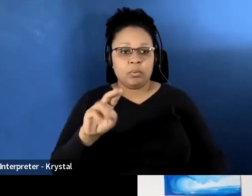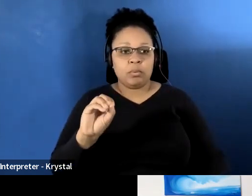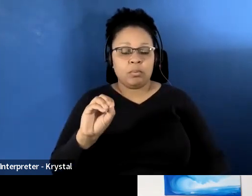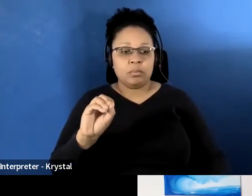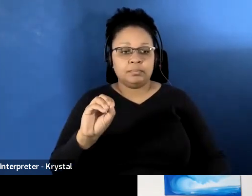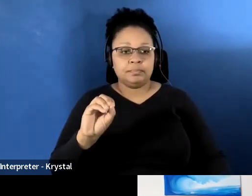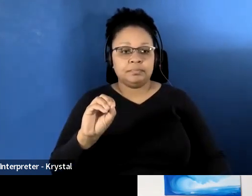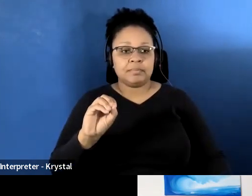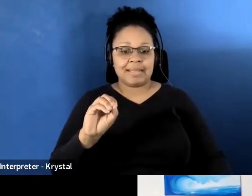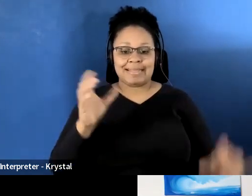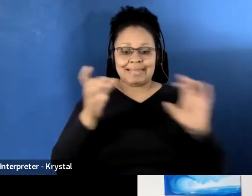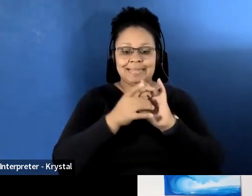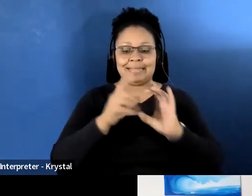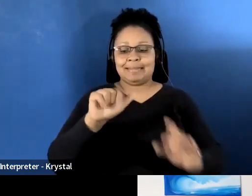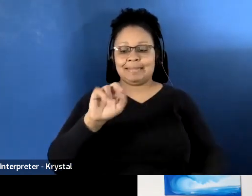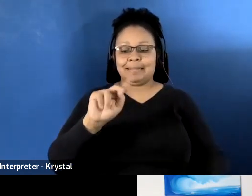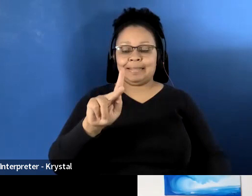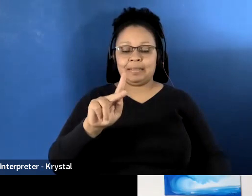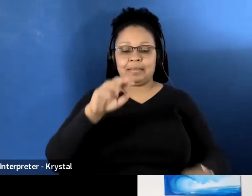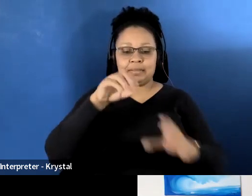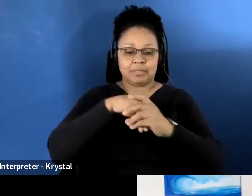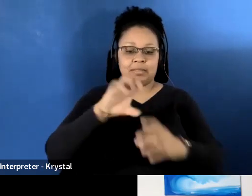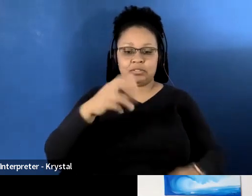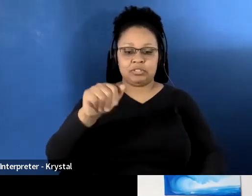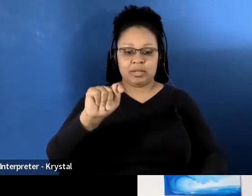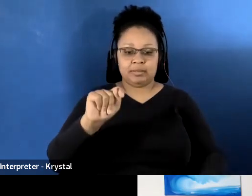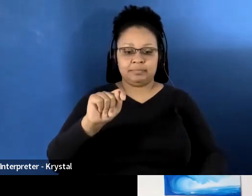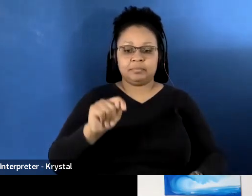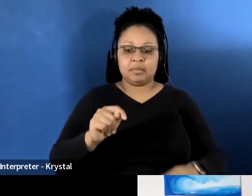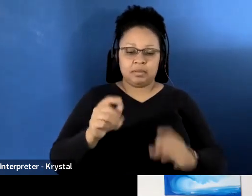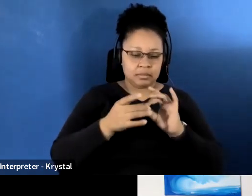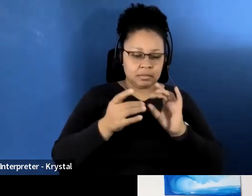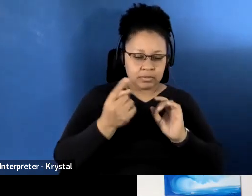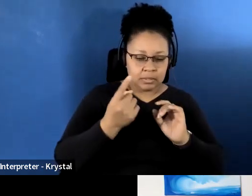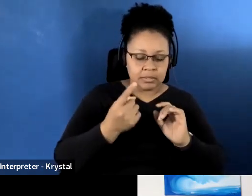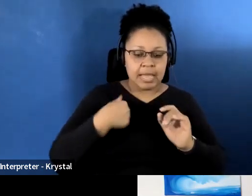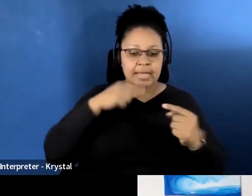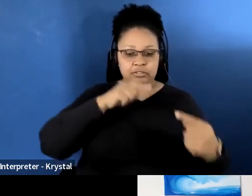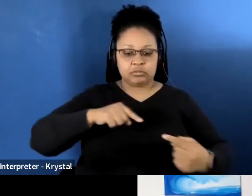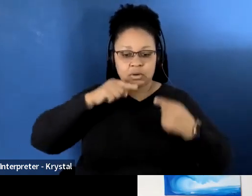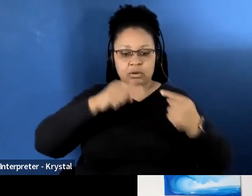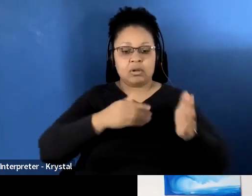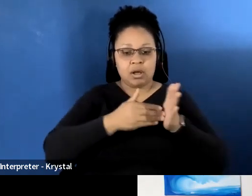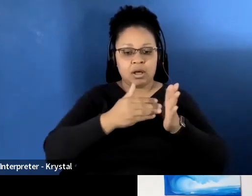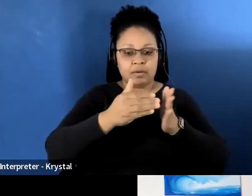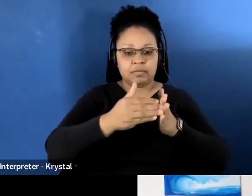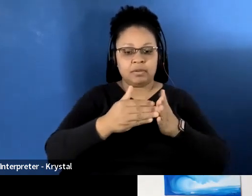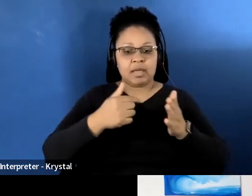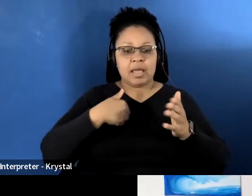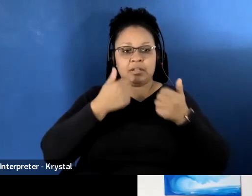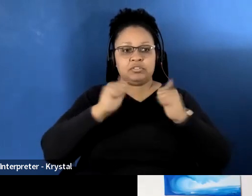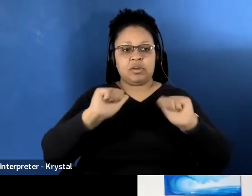link is in the chat. And then I struggle with this often as well. So I try and focus on helping to strengthen a